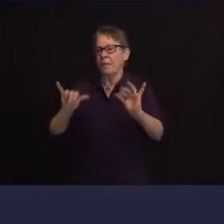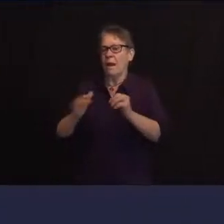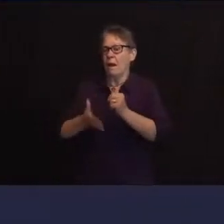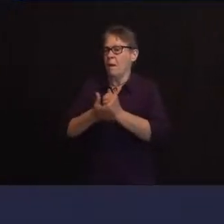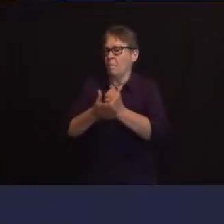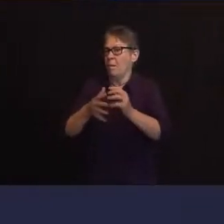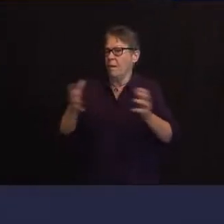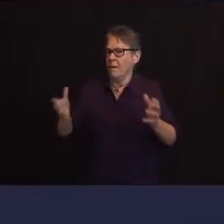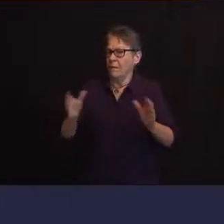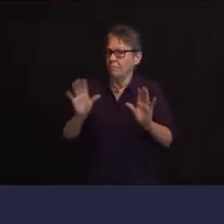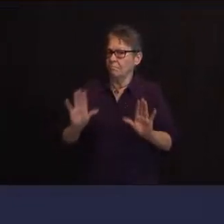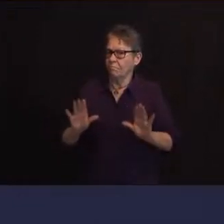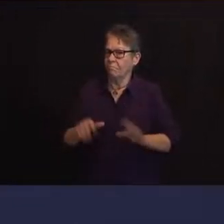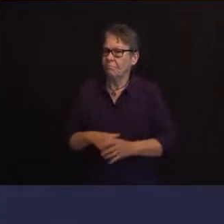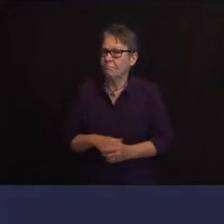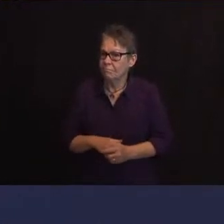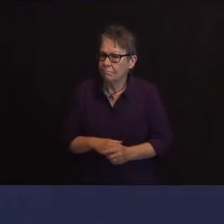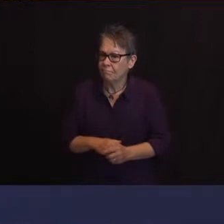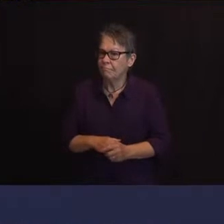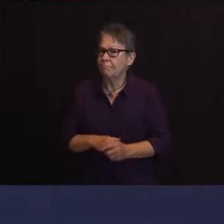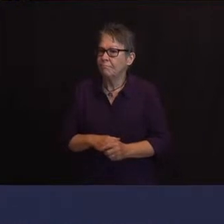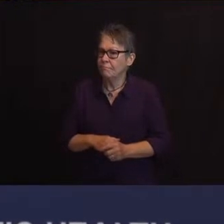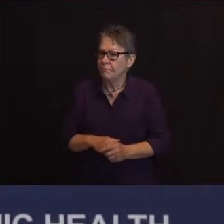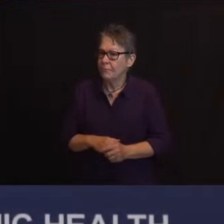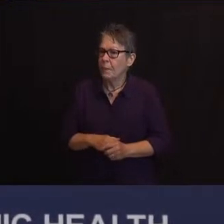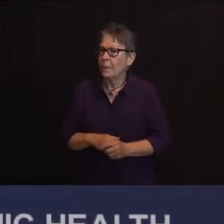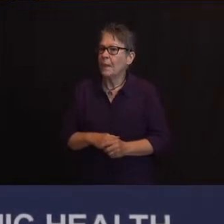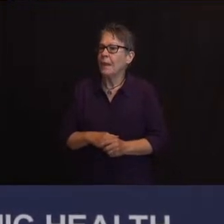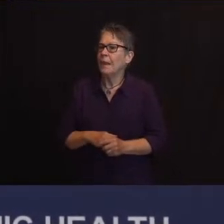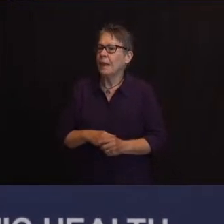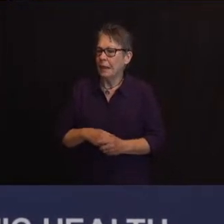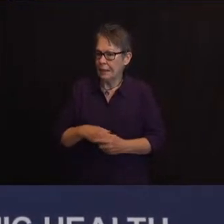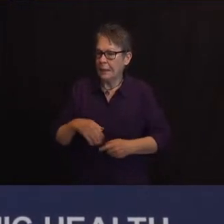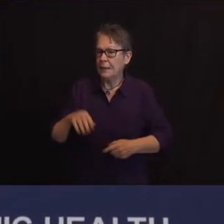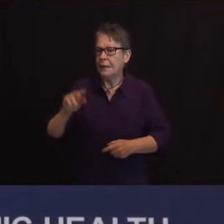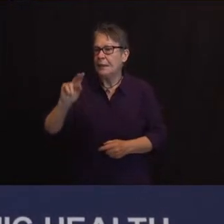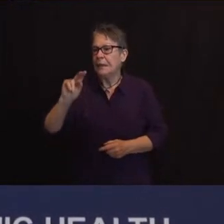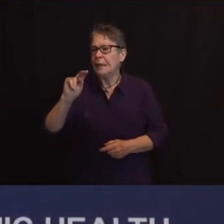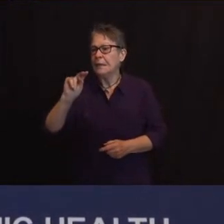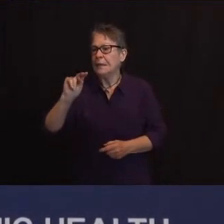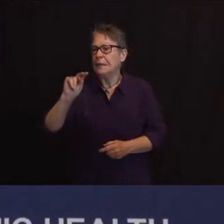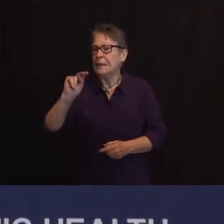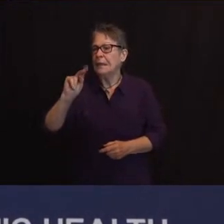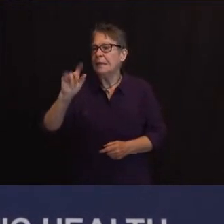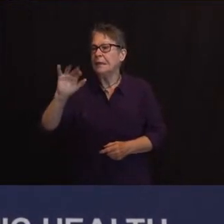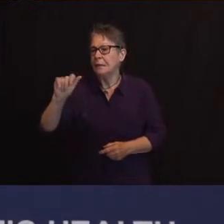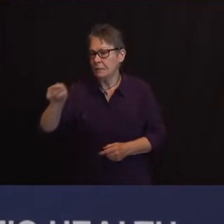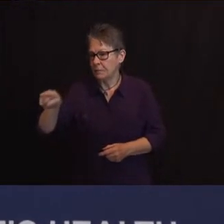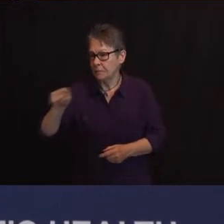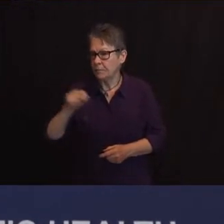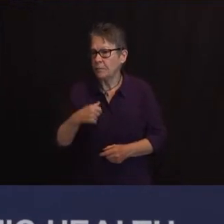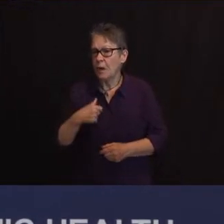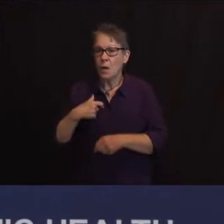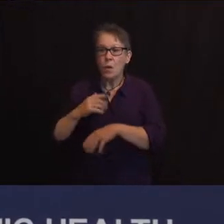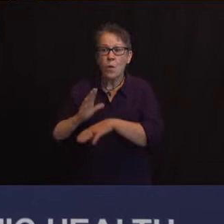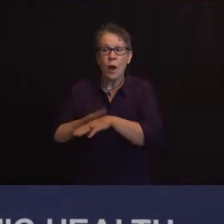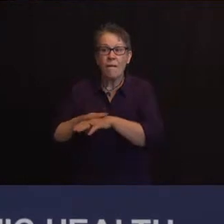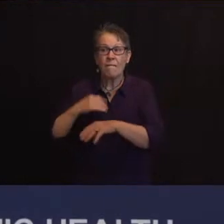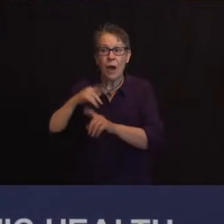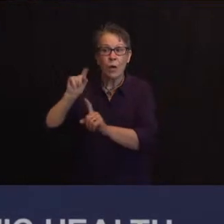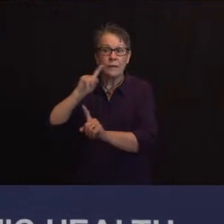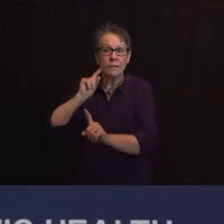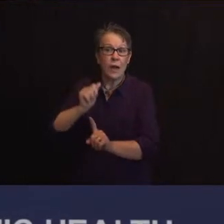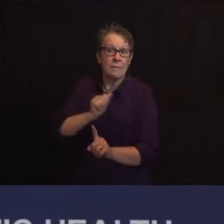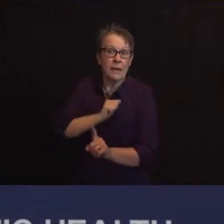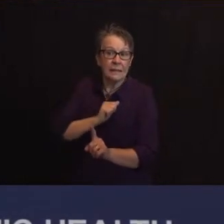so. Thank you. Nikita, good afternoon. Good afternoon, Governor. I have to warn you, I have questions for myself and then two other reporters, so this might take a